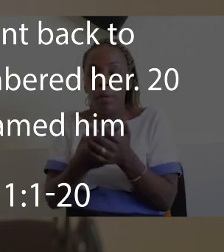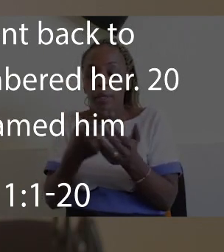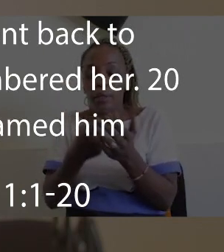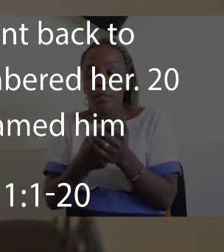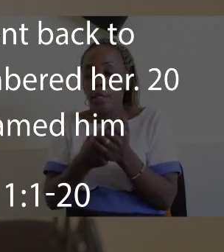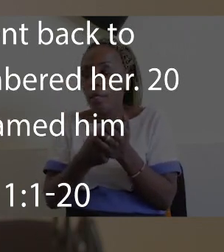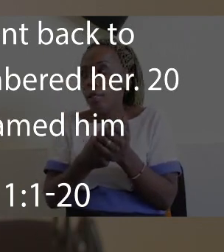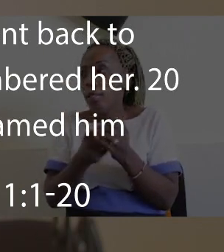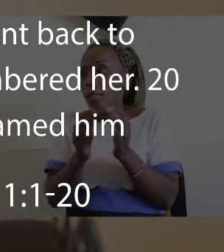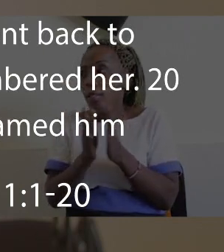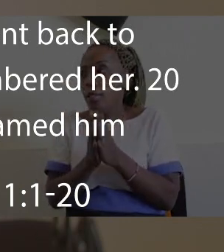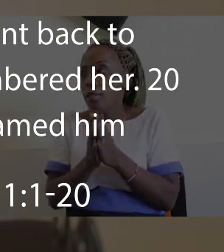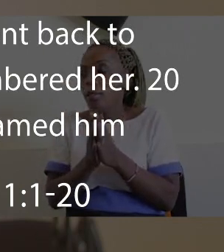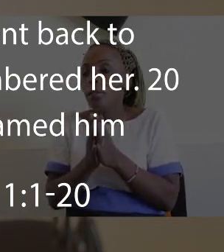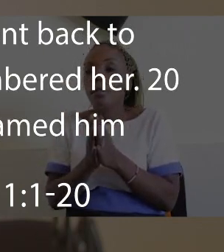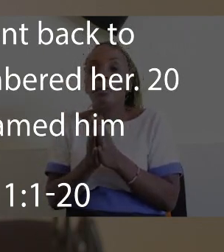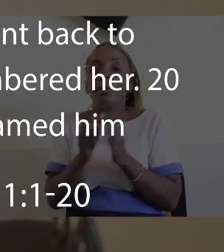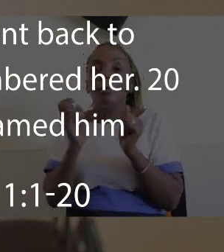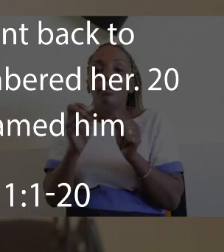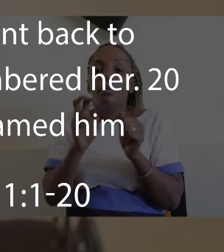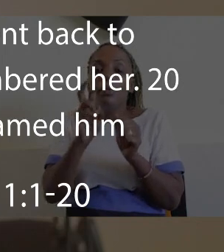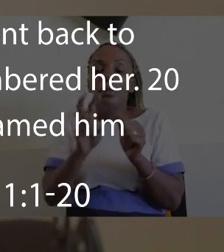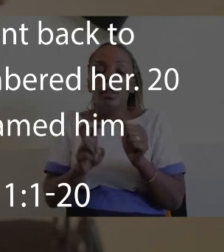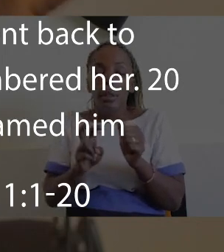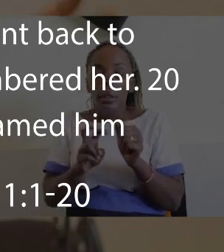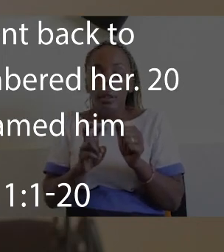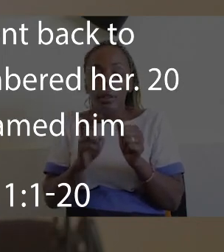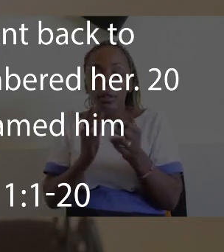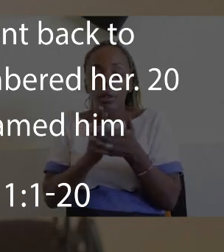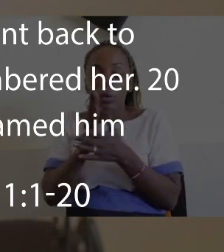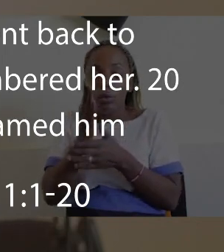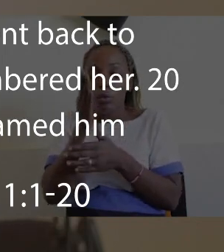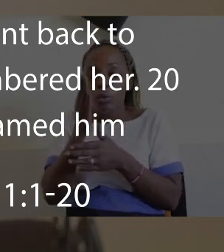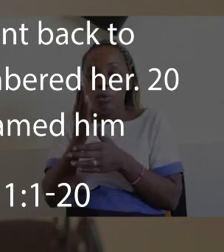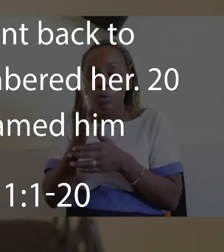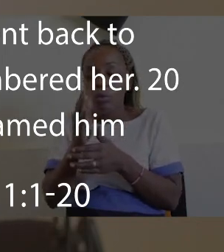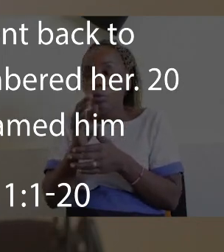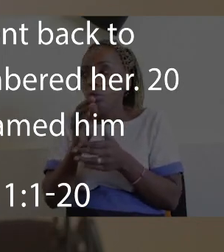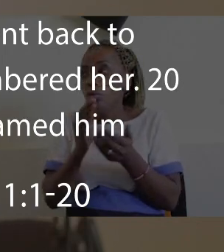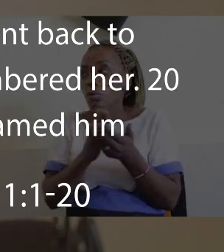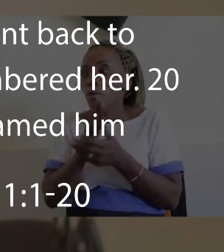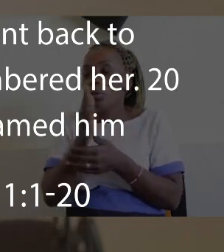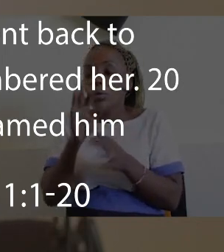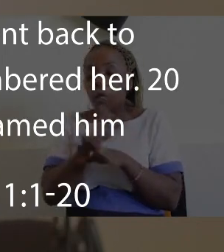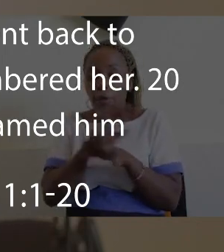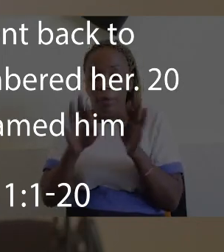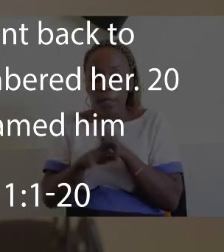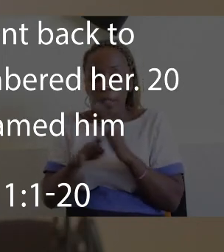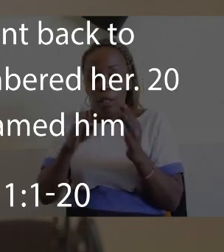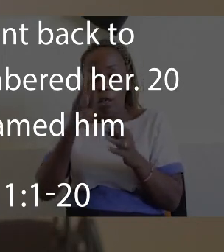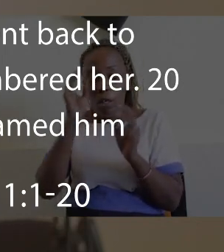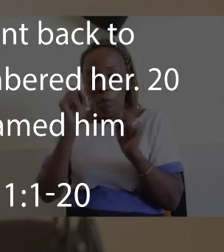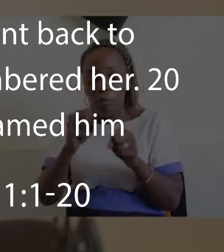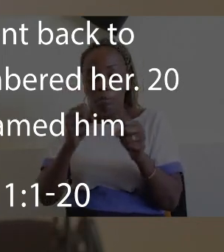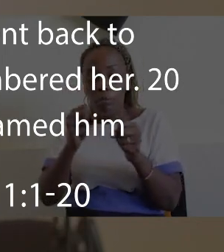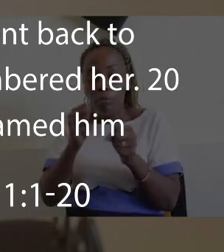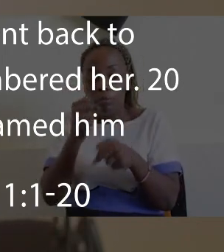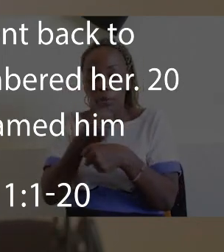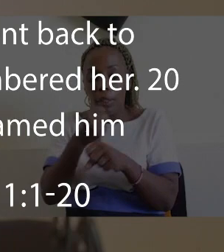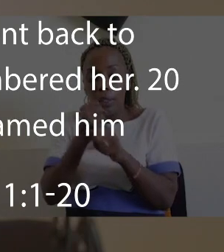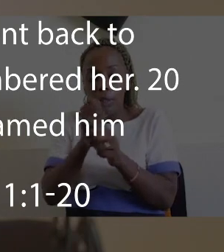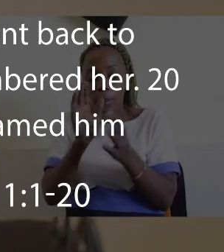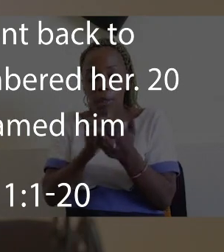And we can see that it is through Eve's seed that God would crush